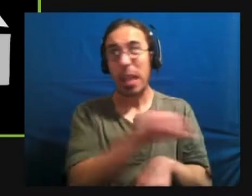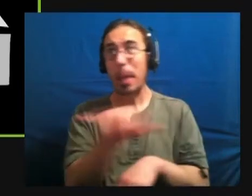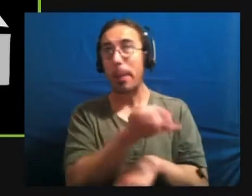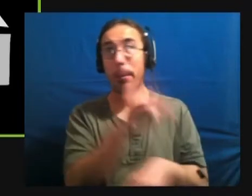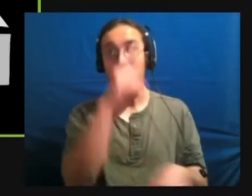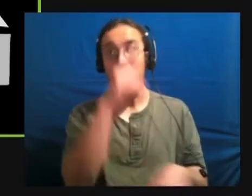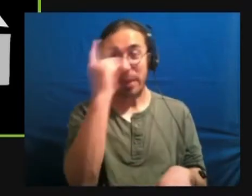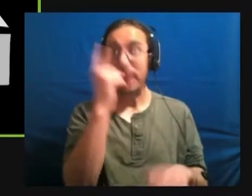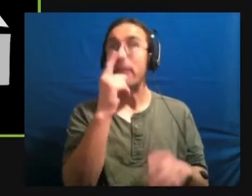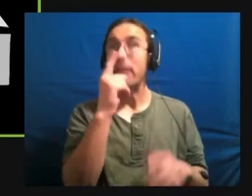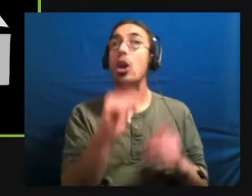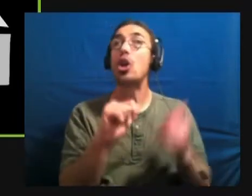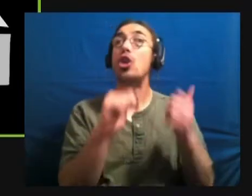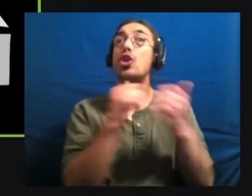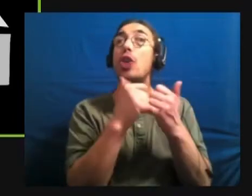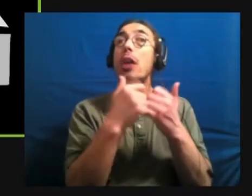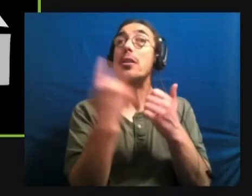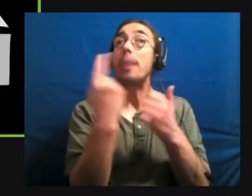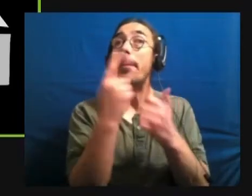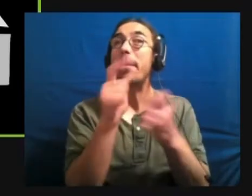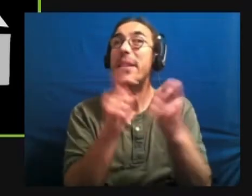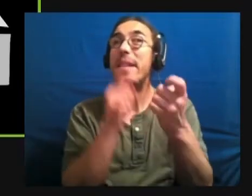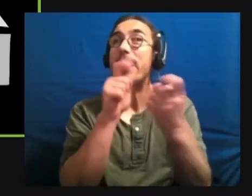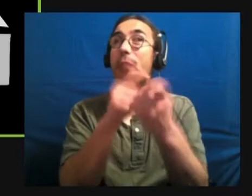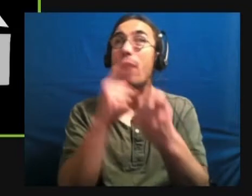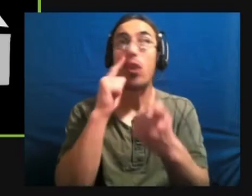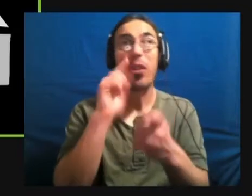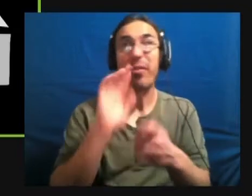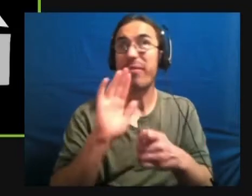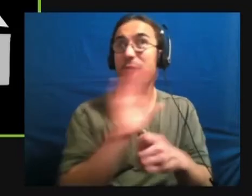challenged something specific,